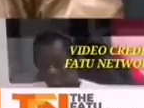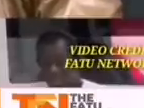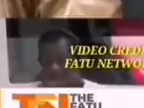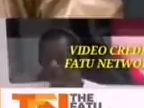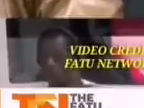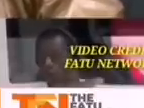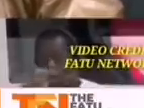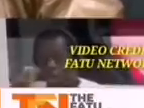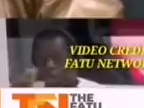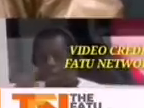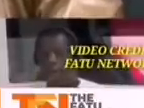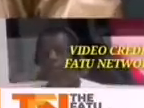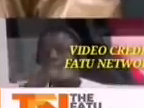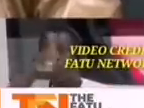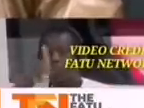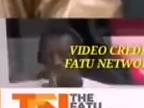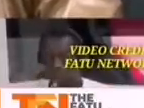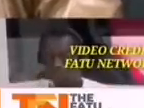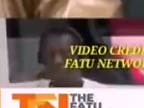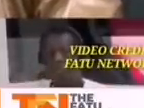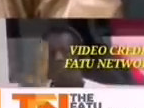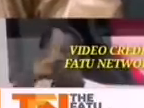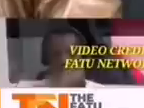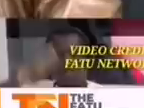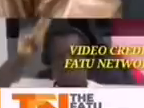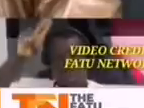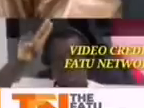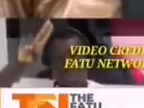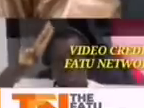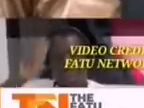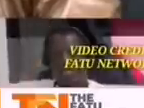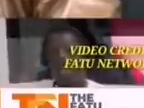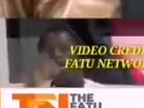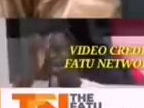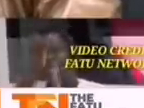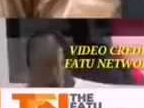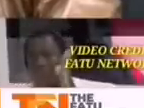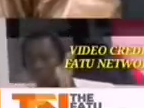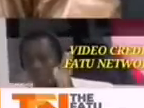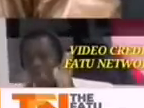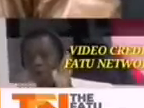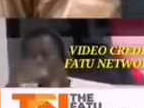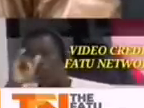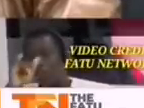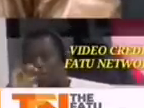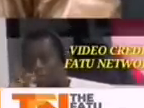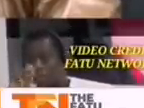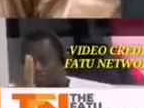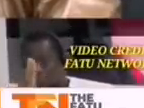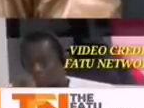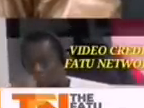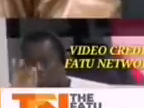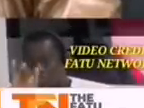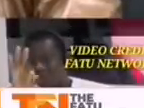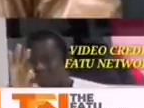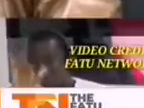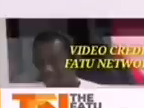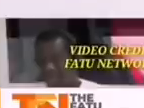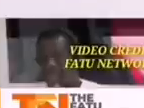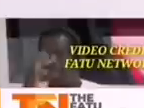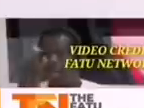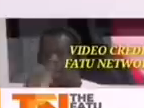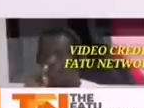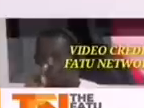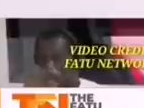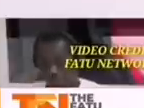mulfo womanke tonyati Yankuba Toure describe the testimony of Alhaji Kanyi Bokos that he received